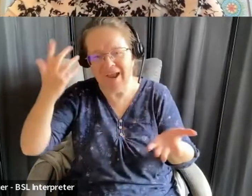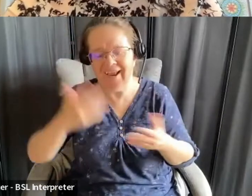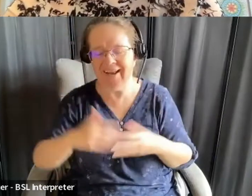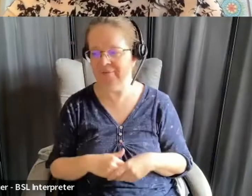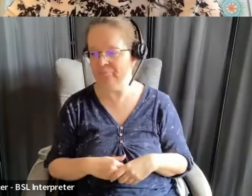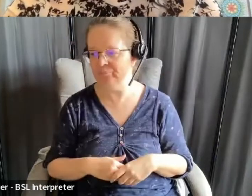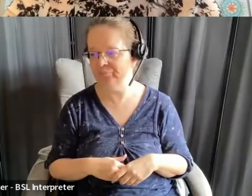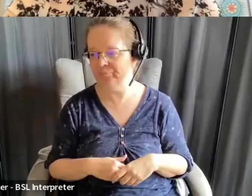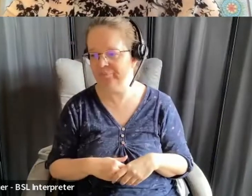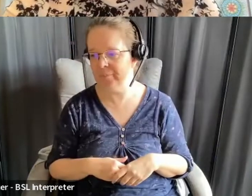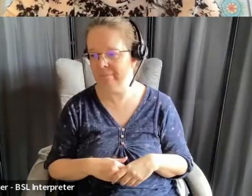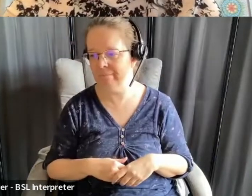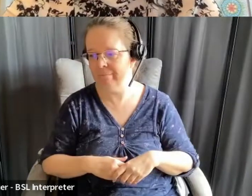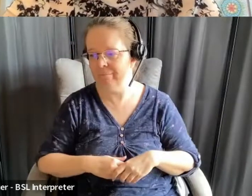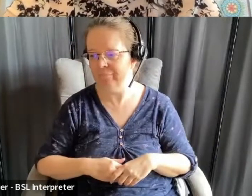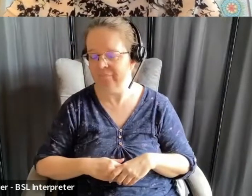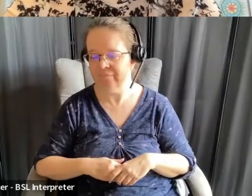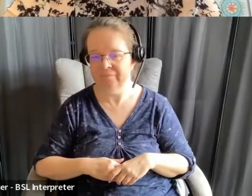And